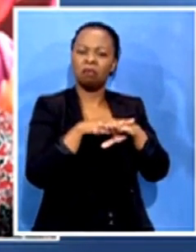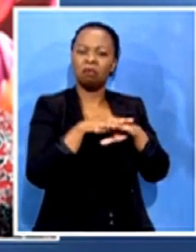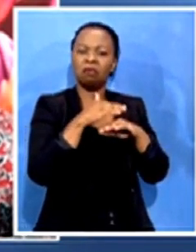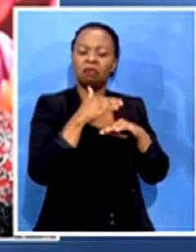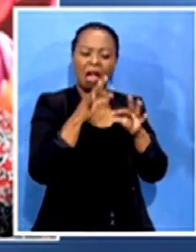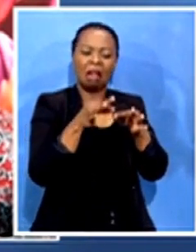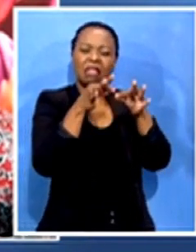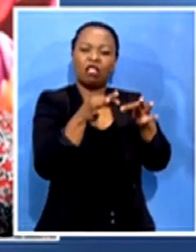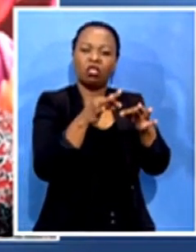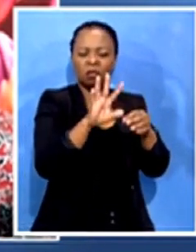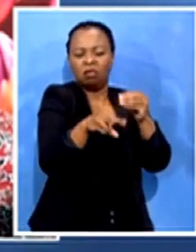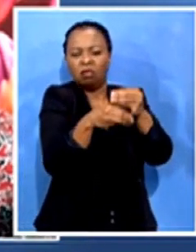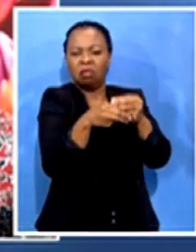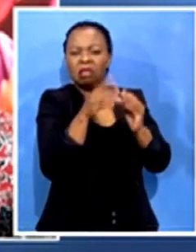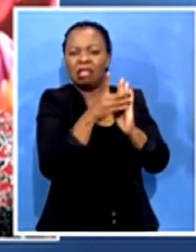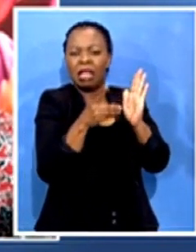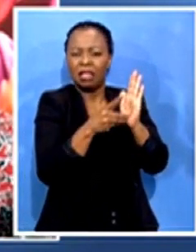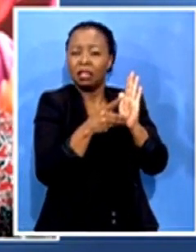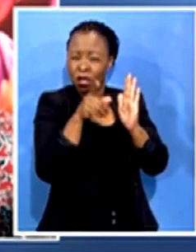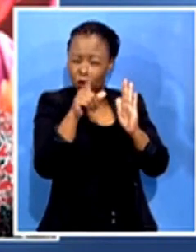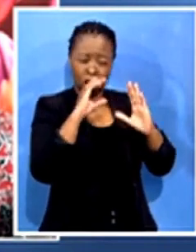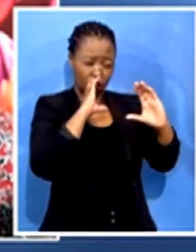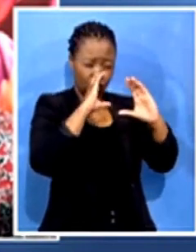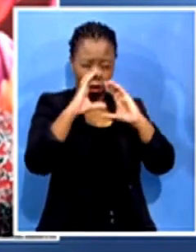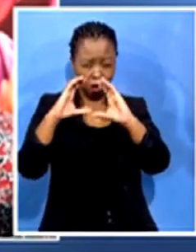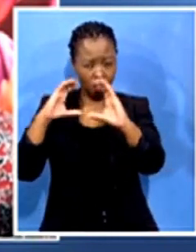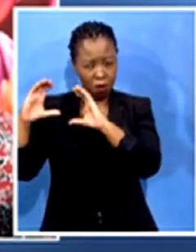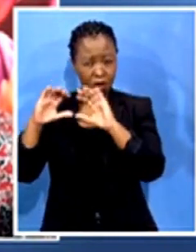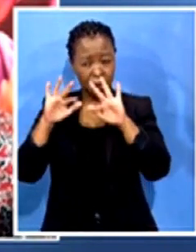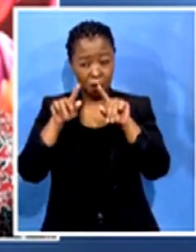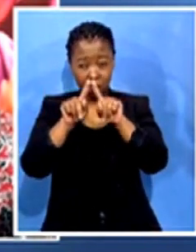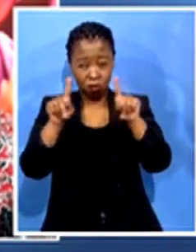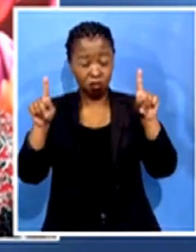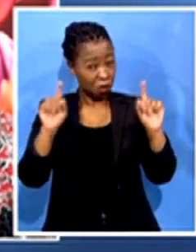communication to the affected parties in terms of what will happen in the future.